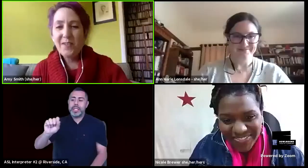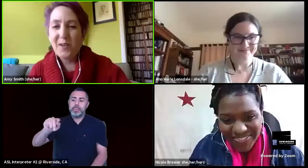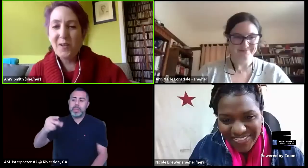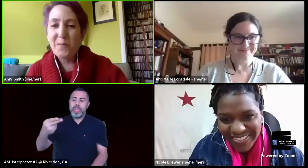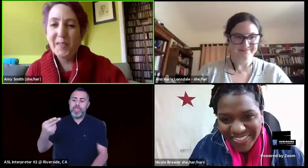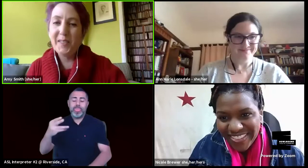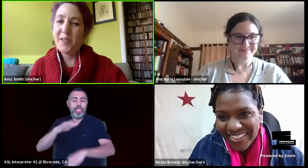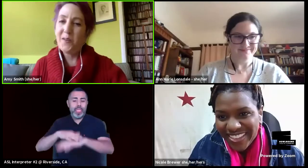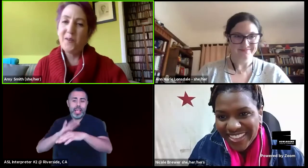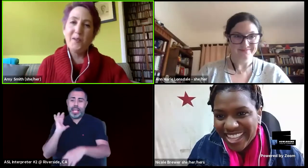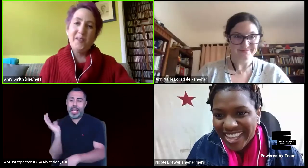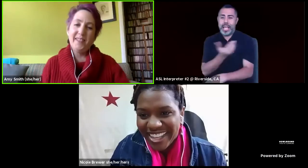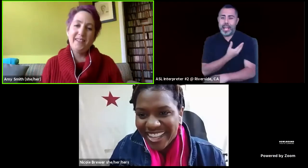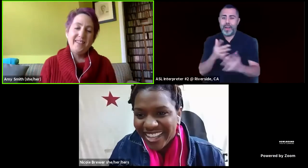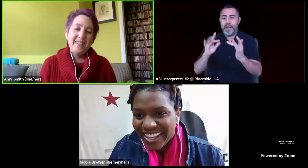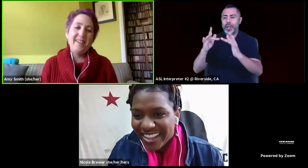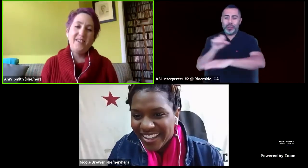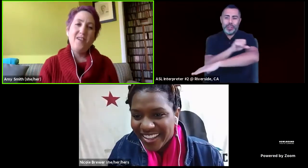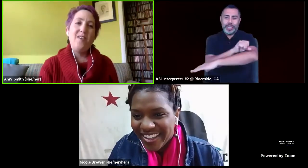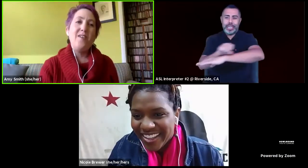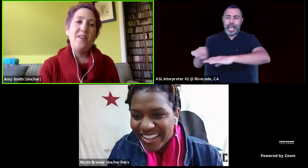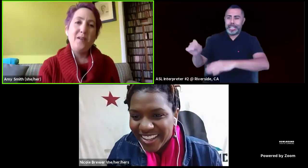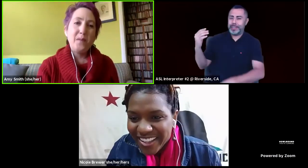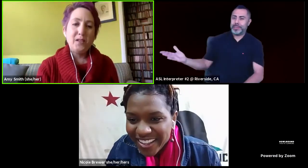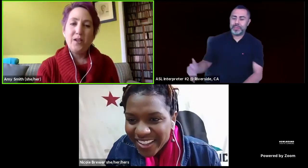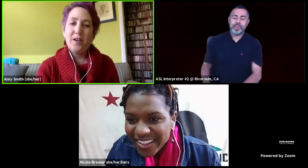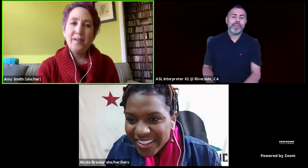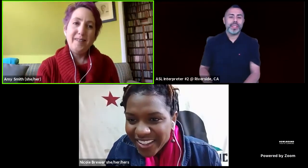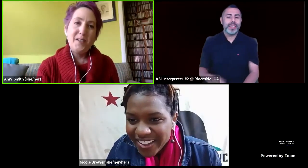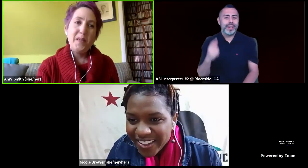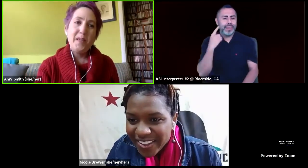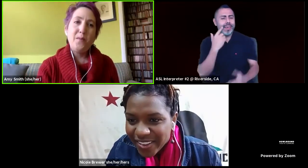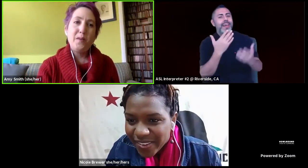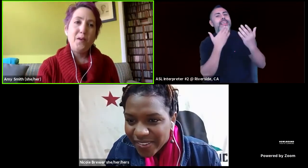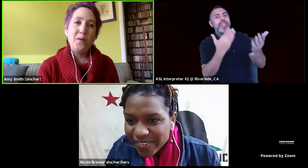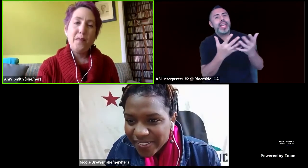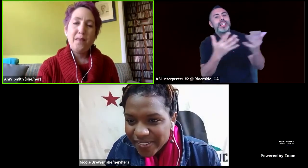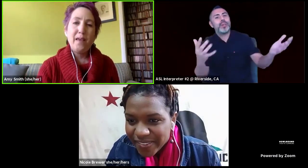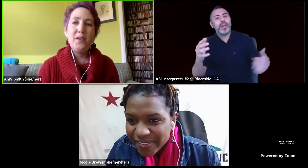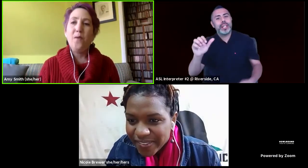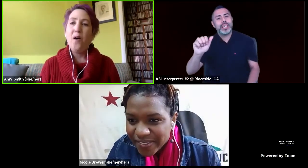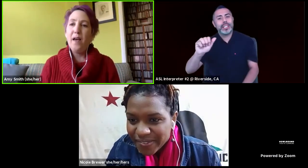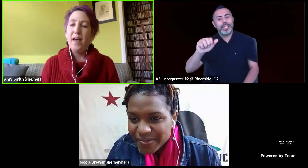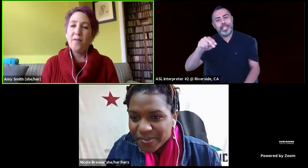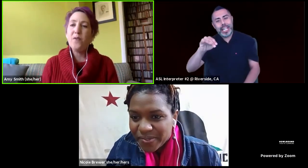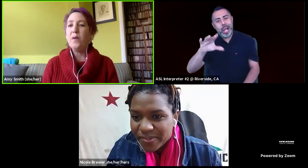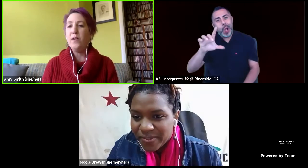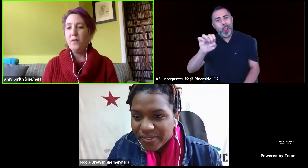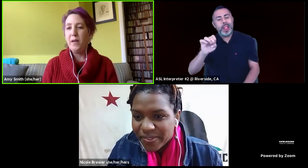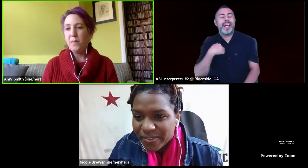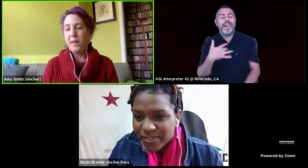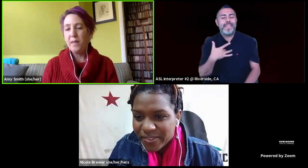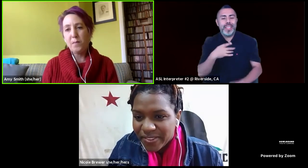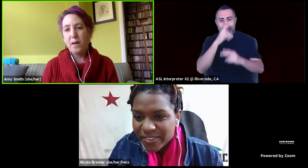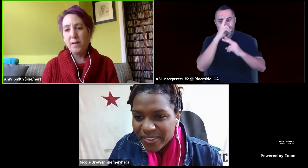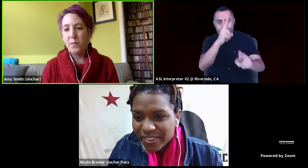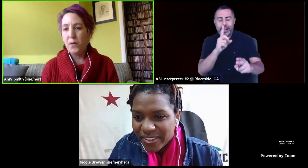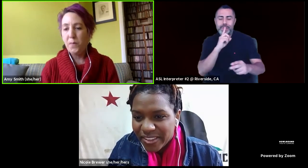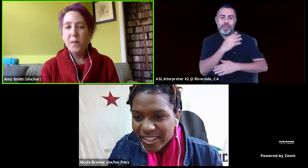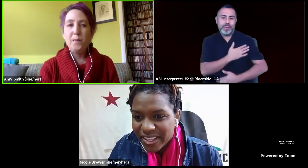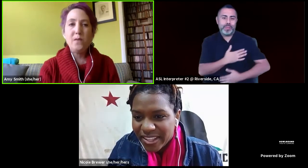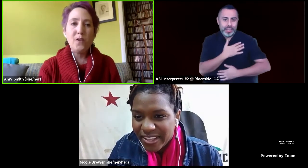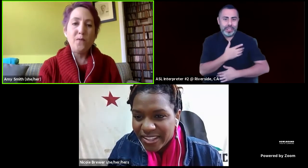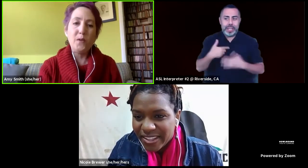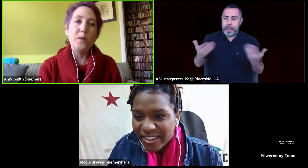Thank you so much, Nicole. It's such an honor and pleasure to be here with you. And thank you, everyone who has made this